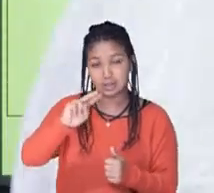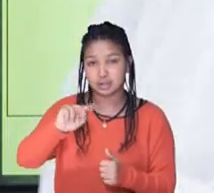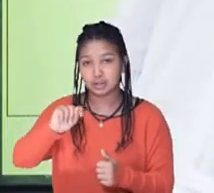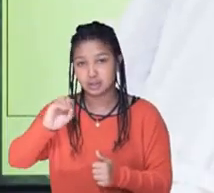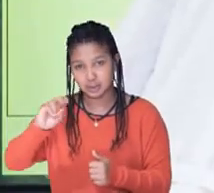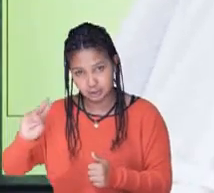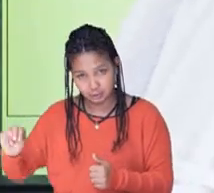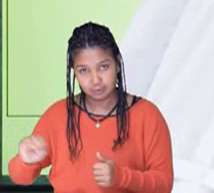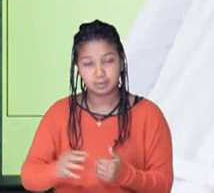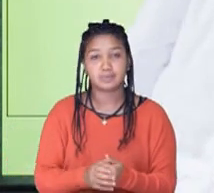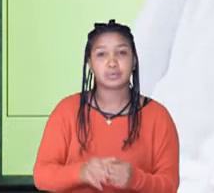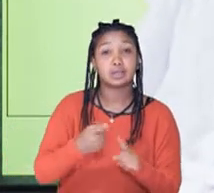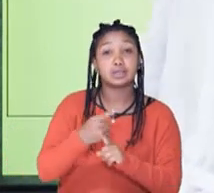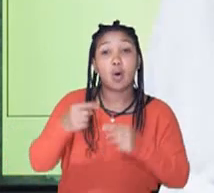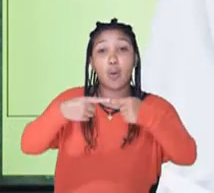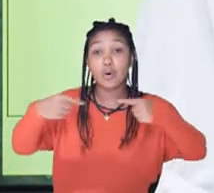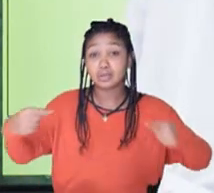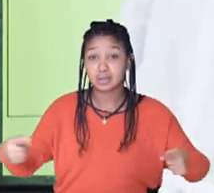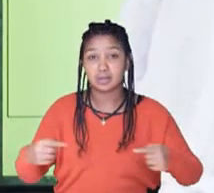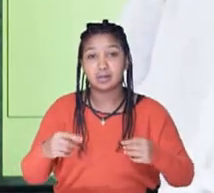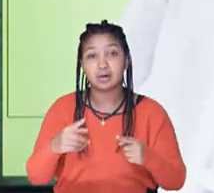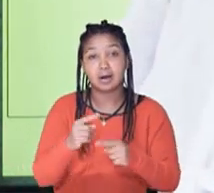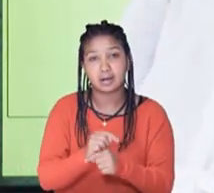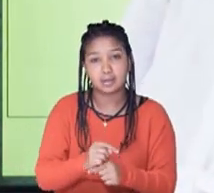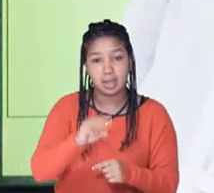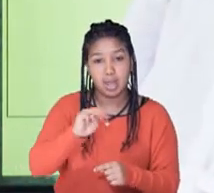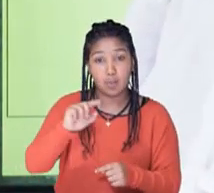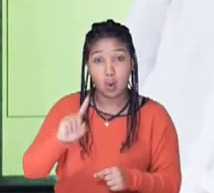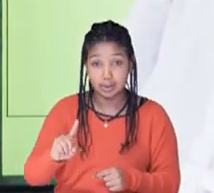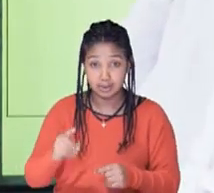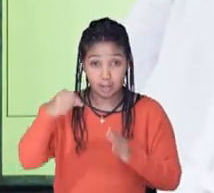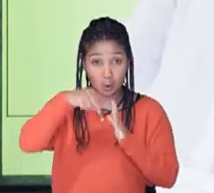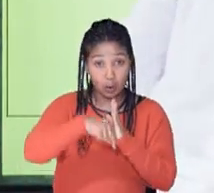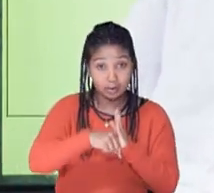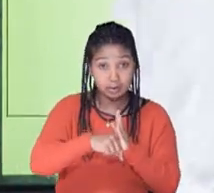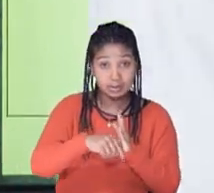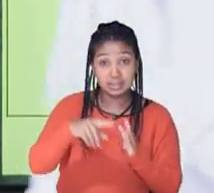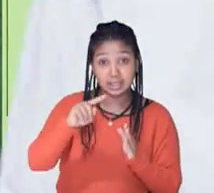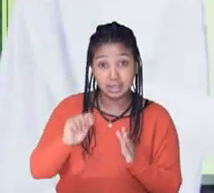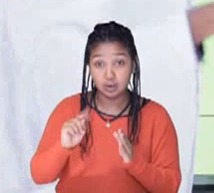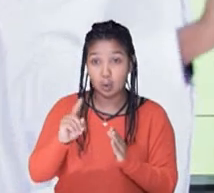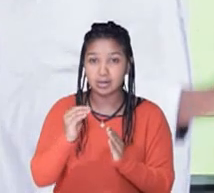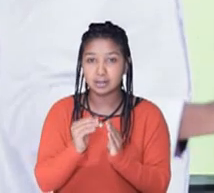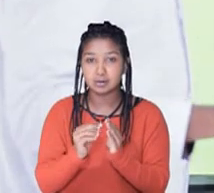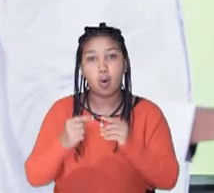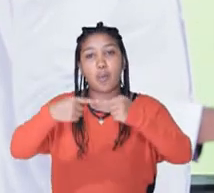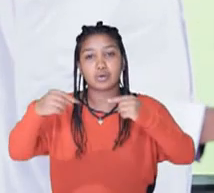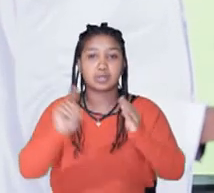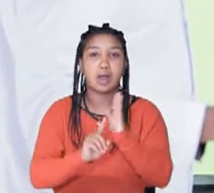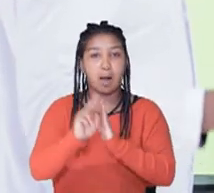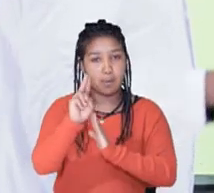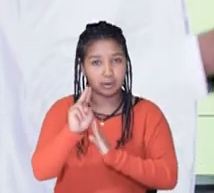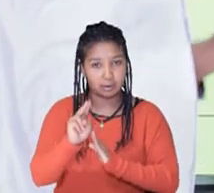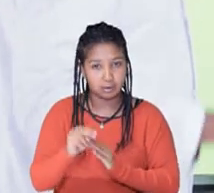One, for this mass, it is oppositely reacting. When m1g is acting downward, the tension 1 is acting oppositely